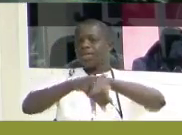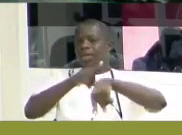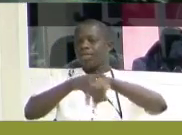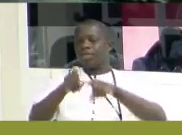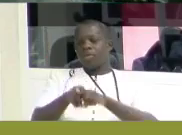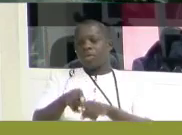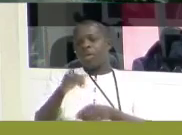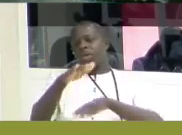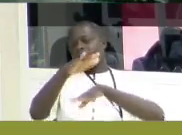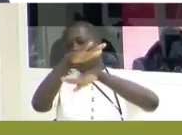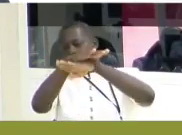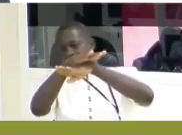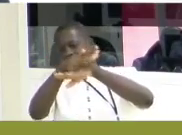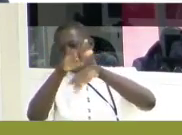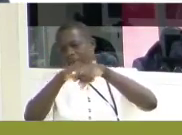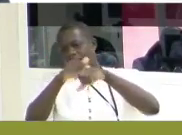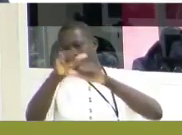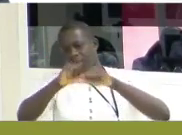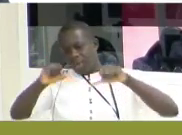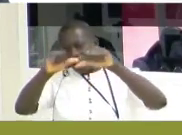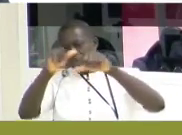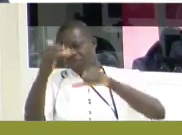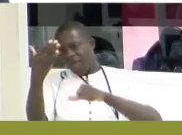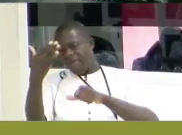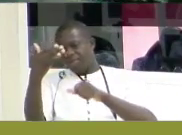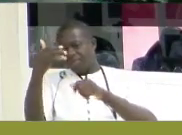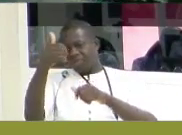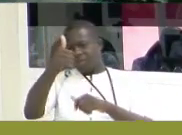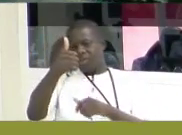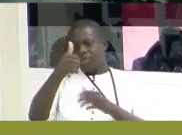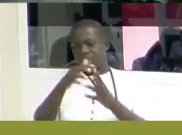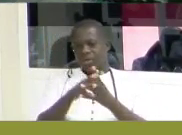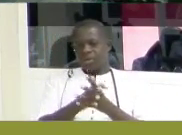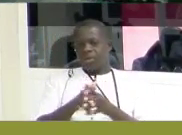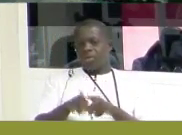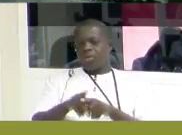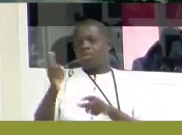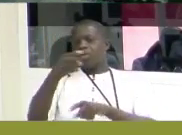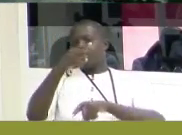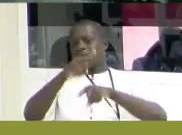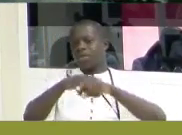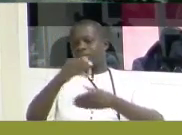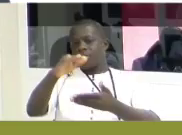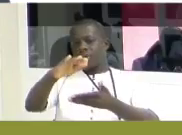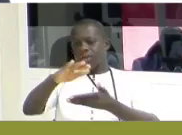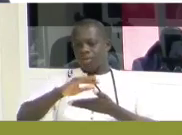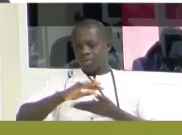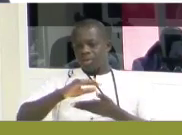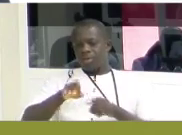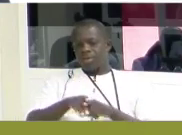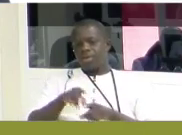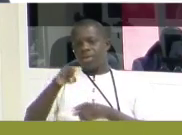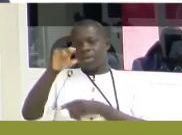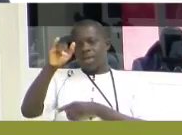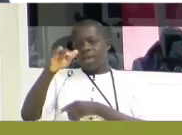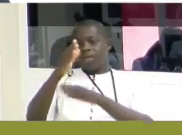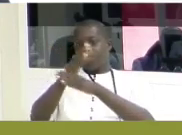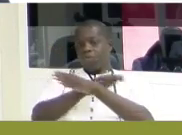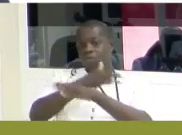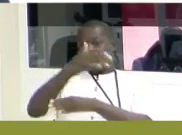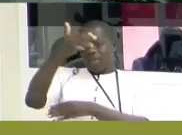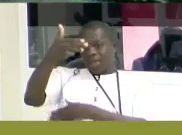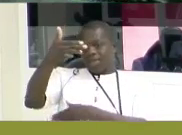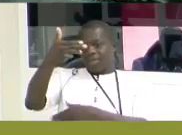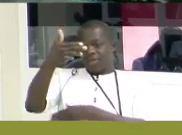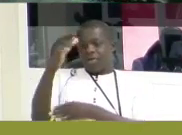around 5, 6. And what time had you actually been invited to the NIA I premises? got there before 9. And during this